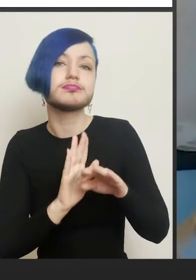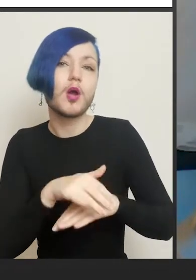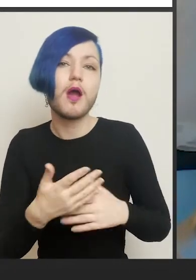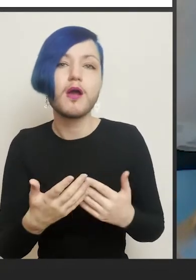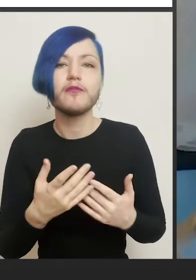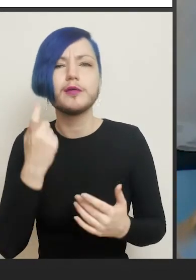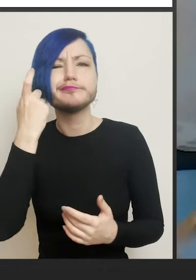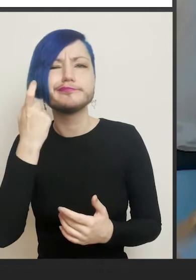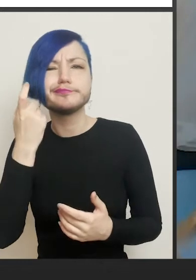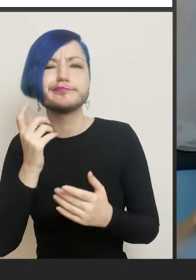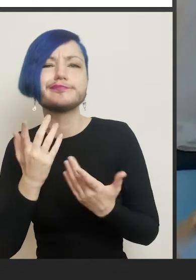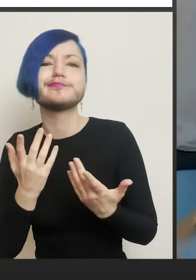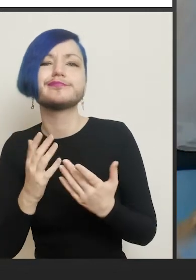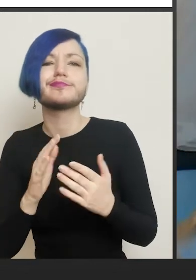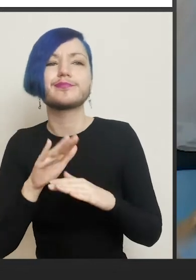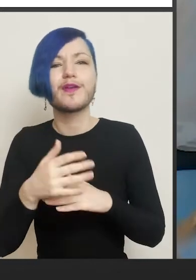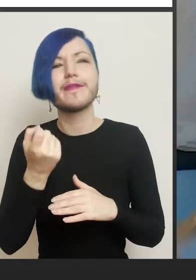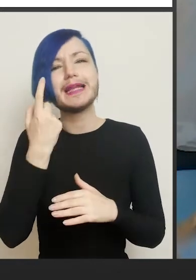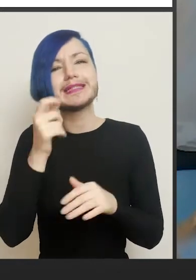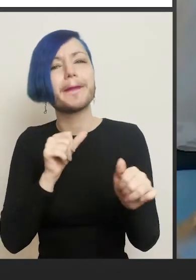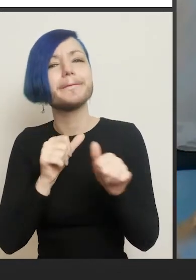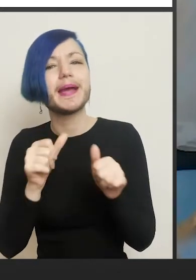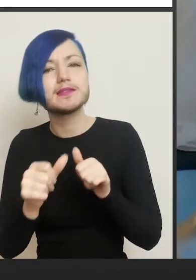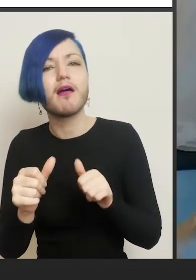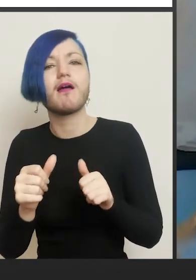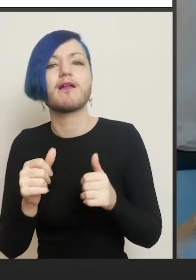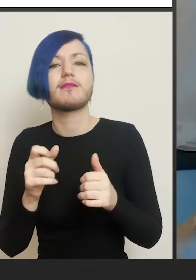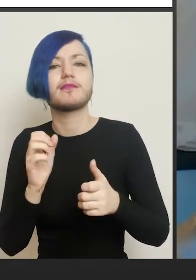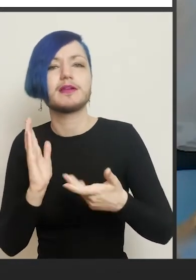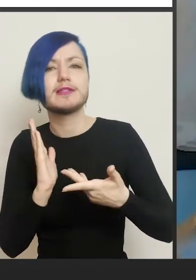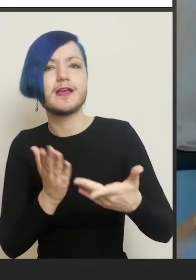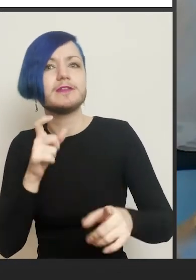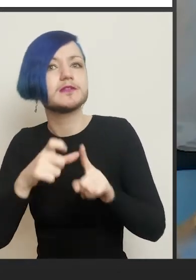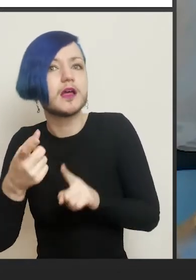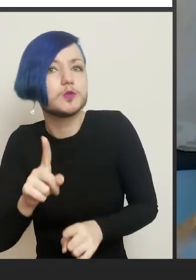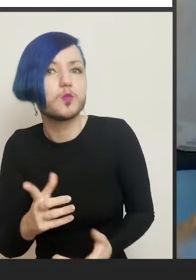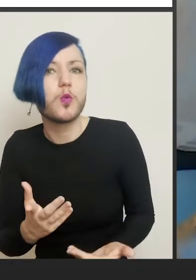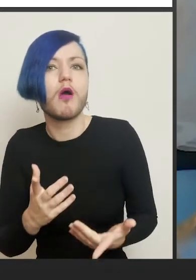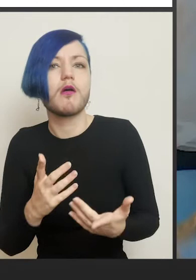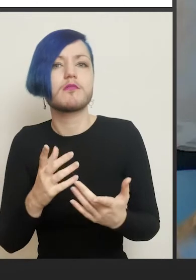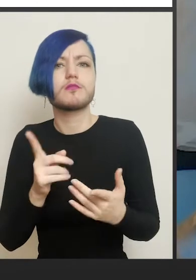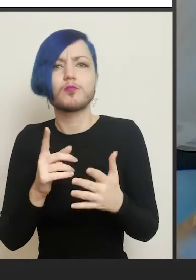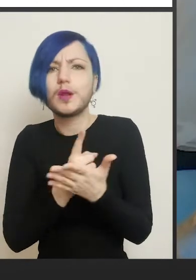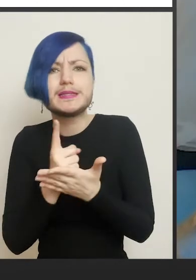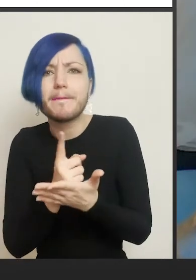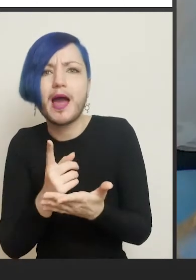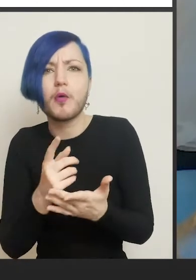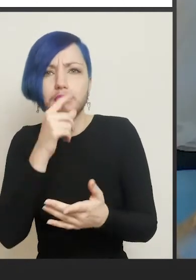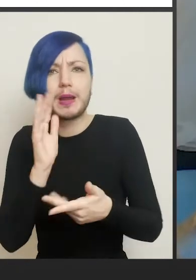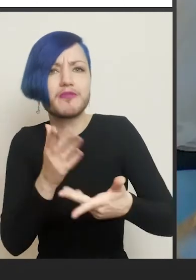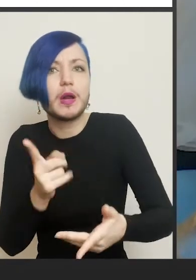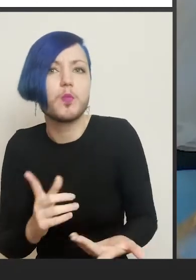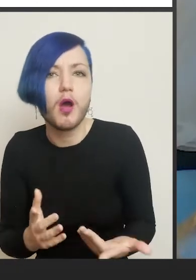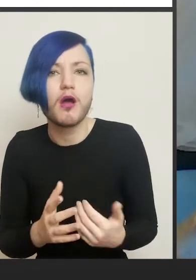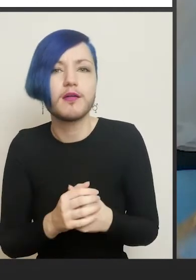around thinking about better understanding what the service is, what it does, what it's about.